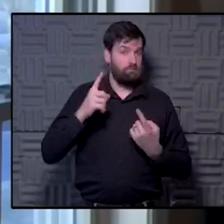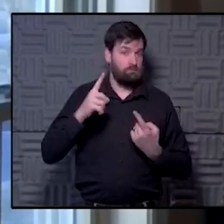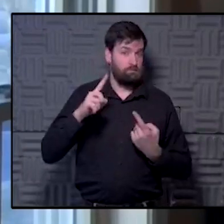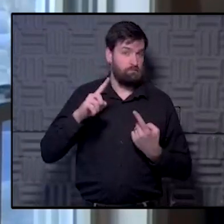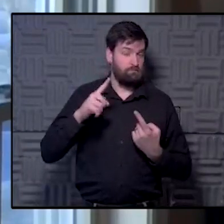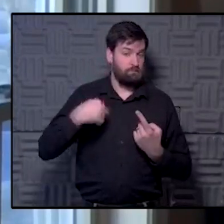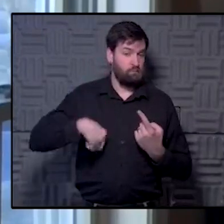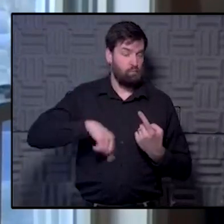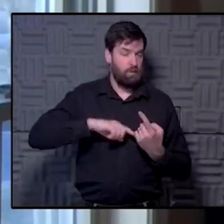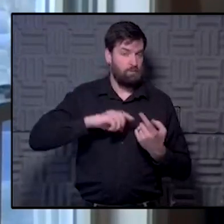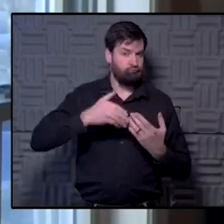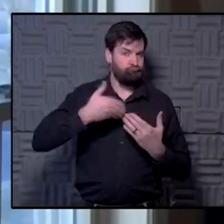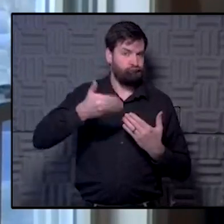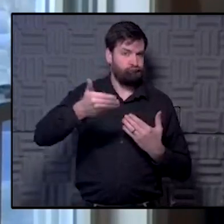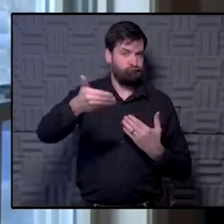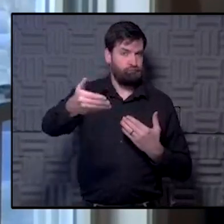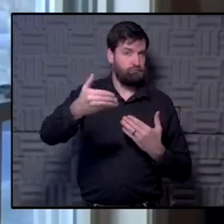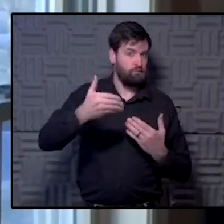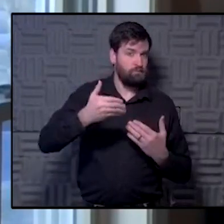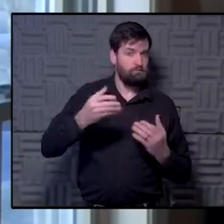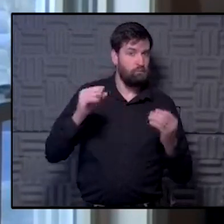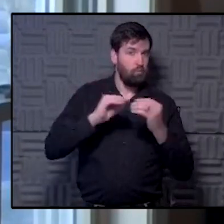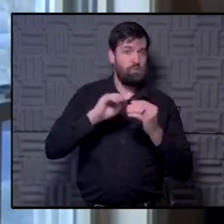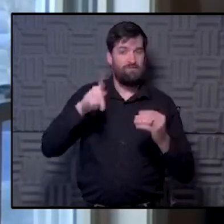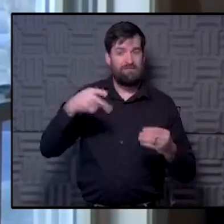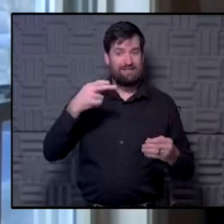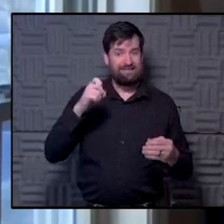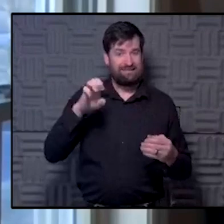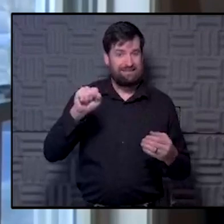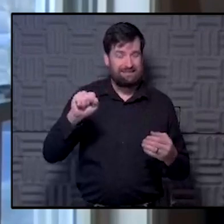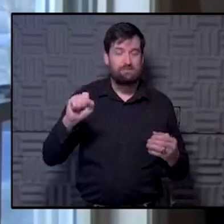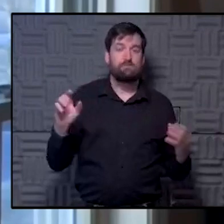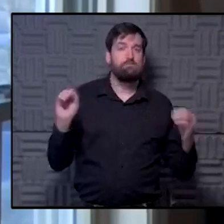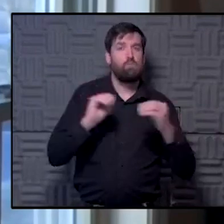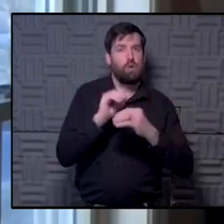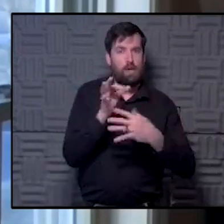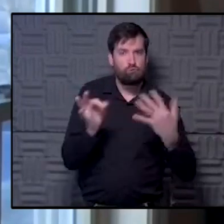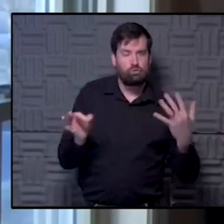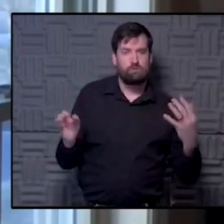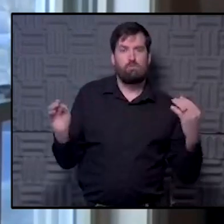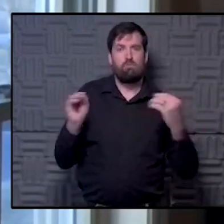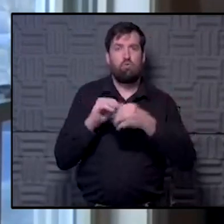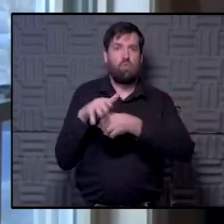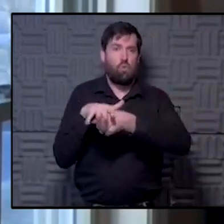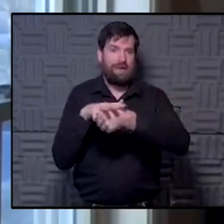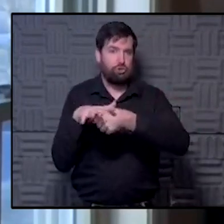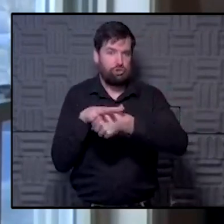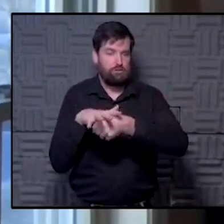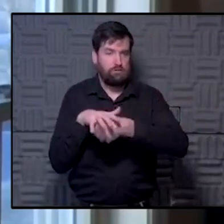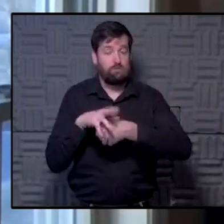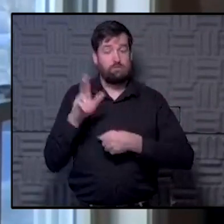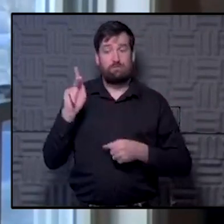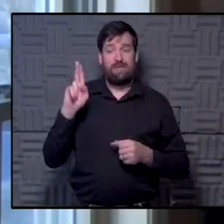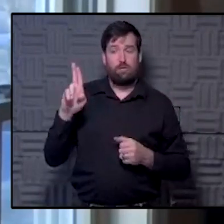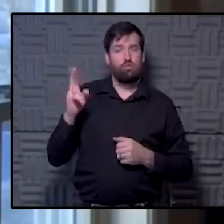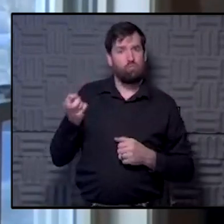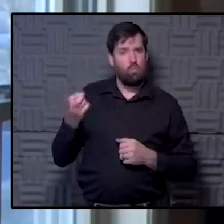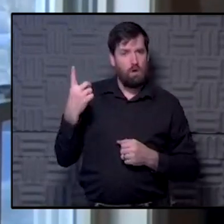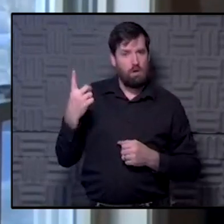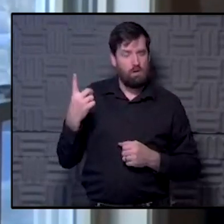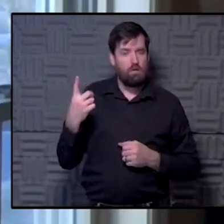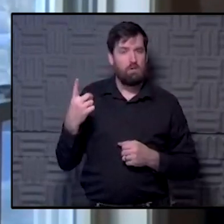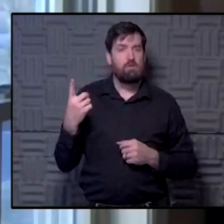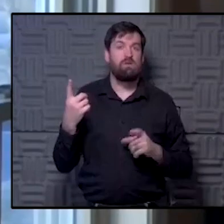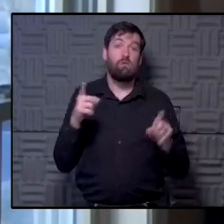into future phases, there will be more options, more locations where you can get a vaccine. So KU is one of those, but there will